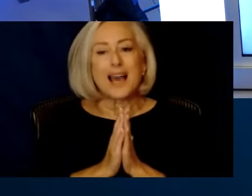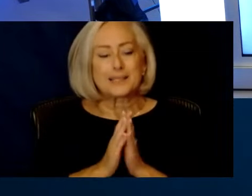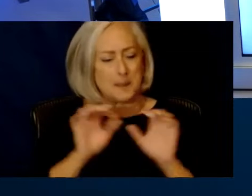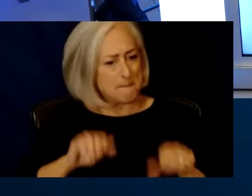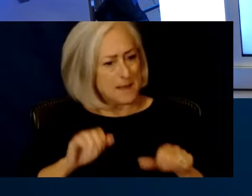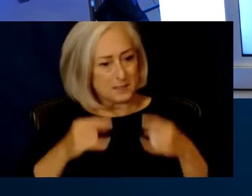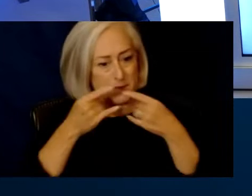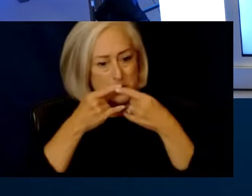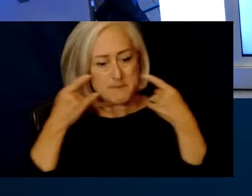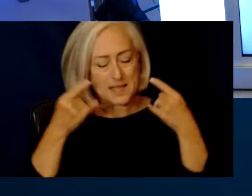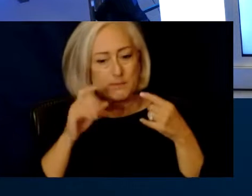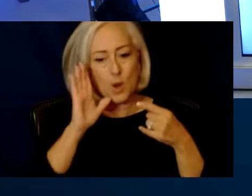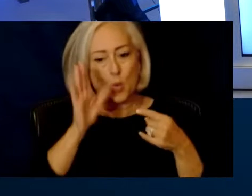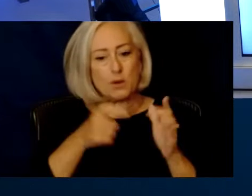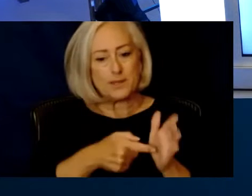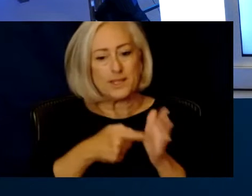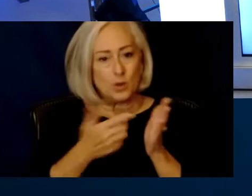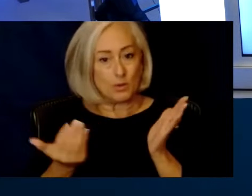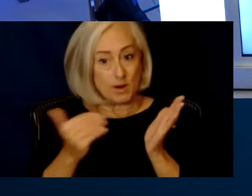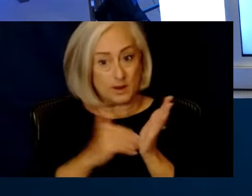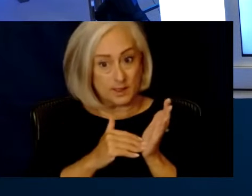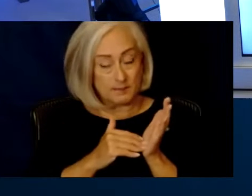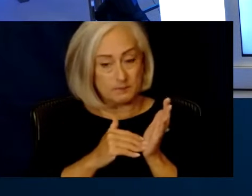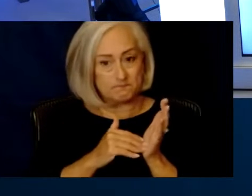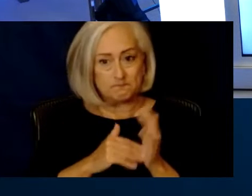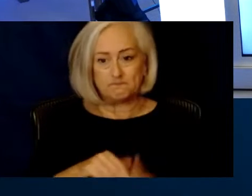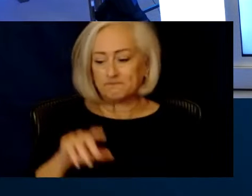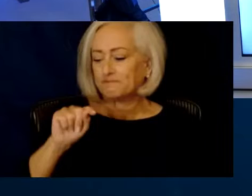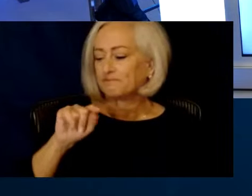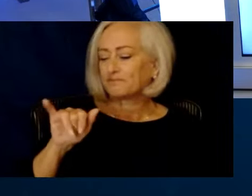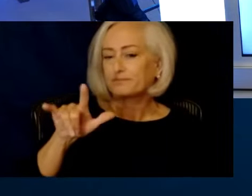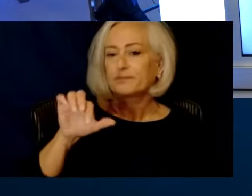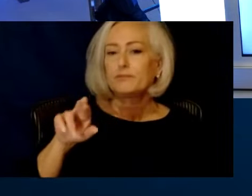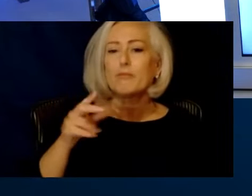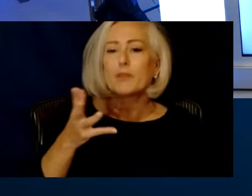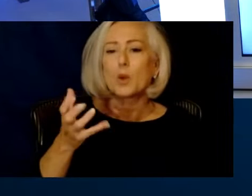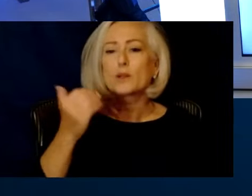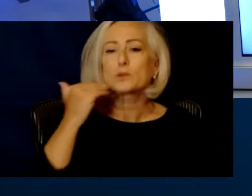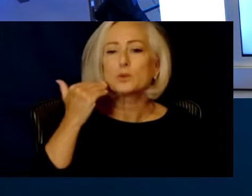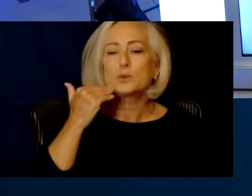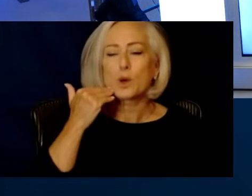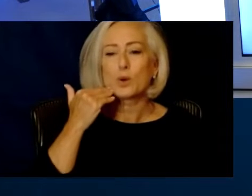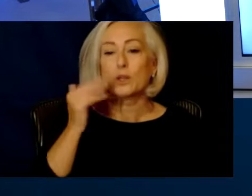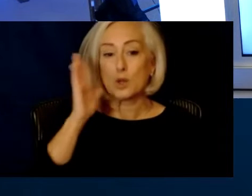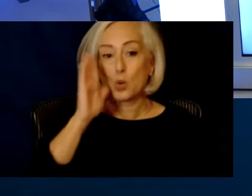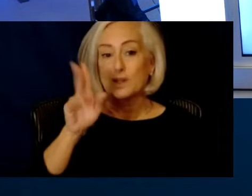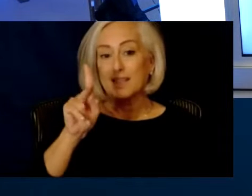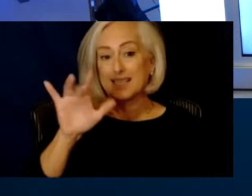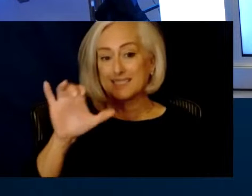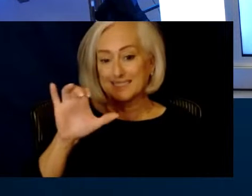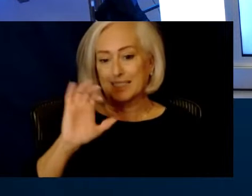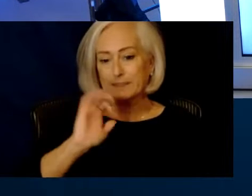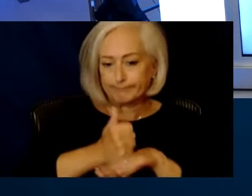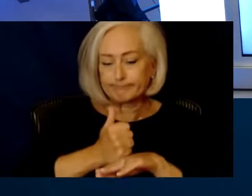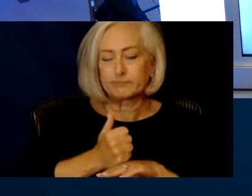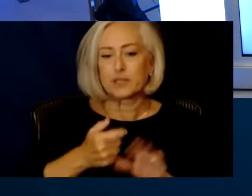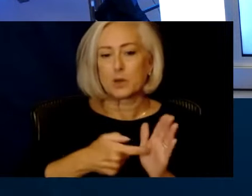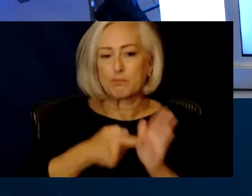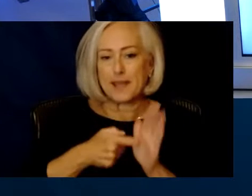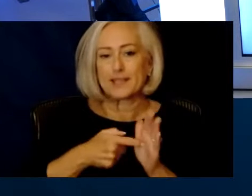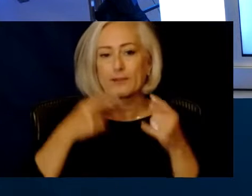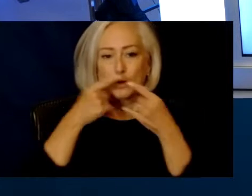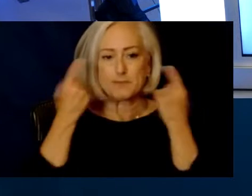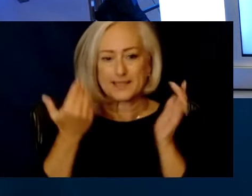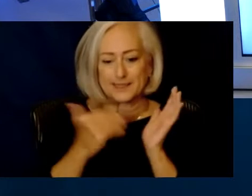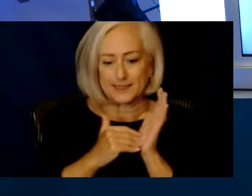come back? So Taylor's just curious if our panelists believe that Kansas City will bring it back, but also what are the